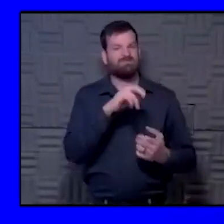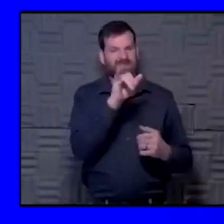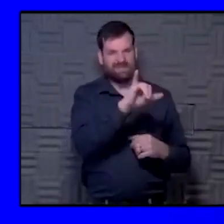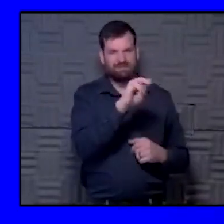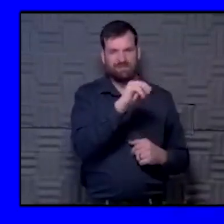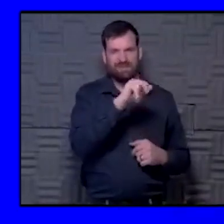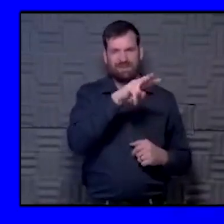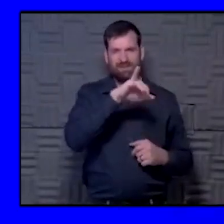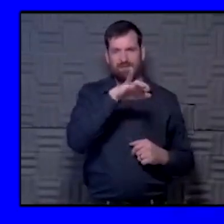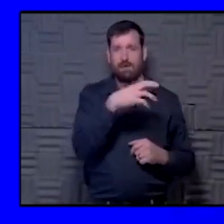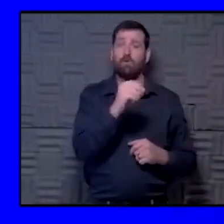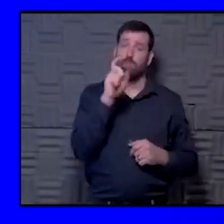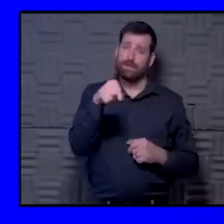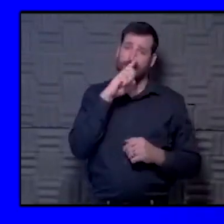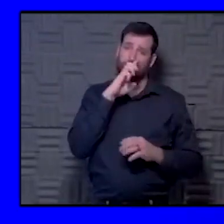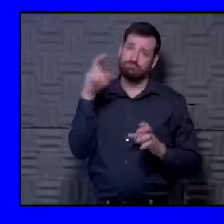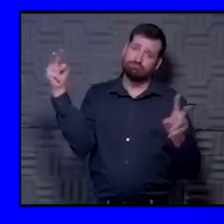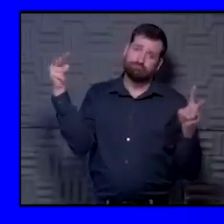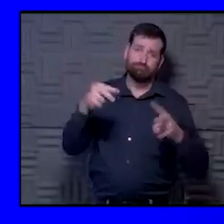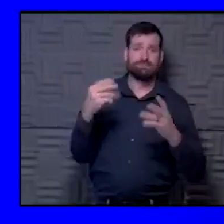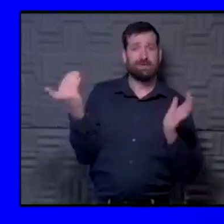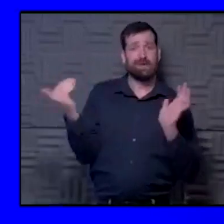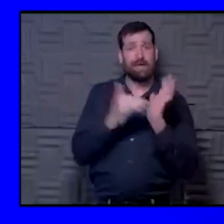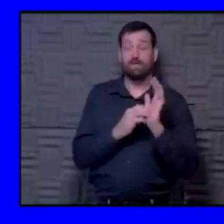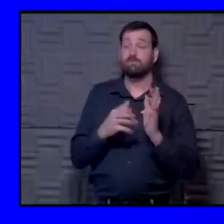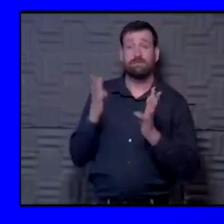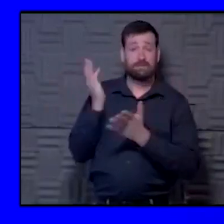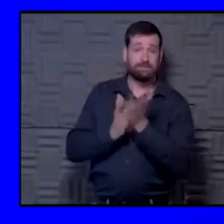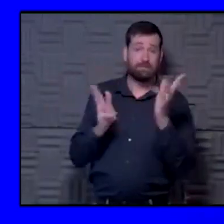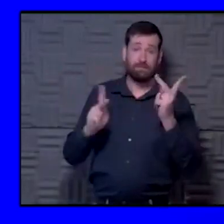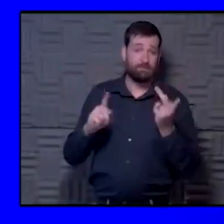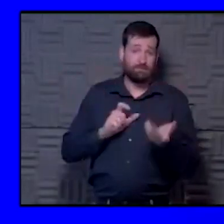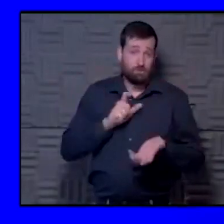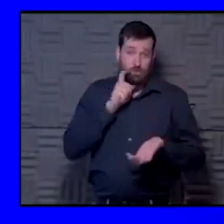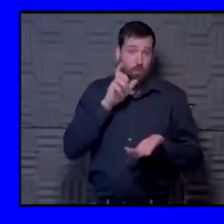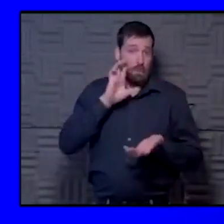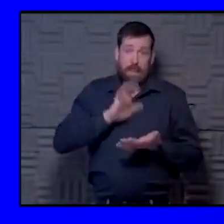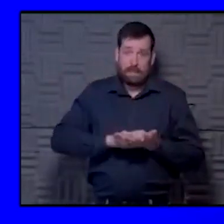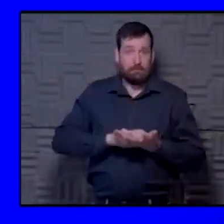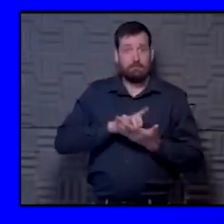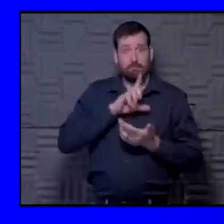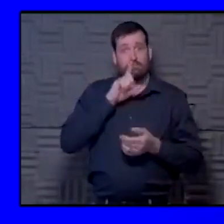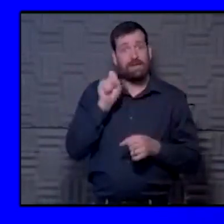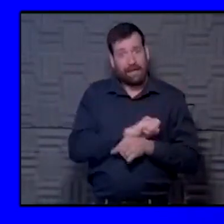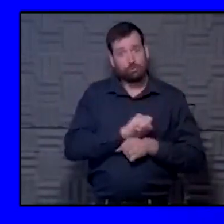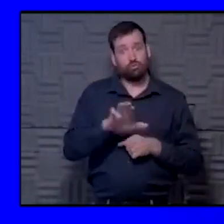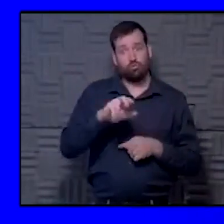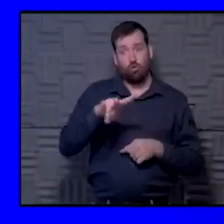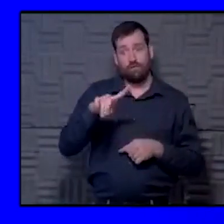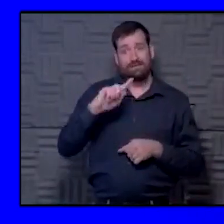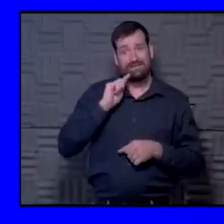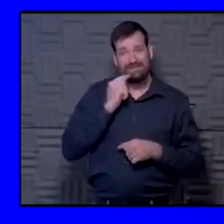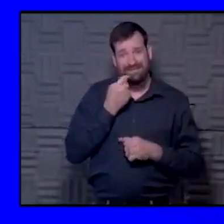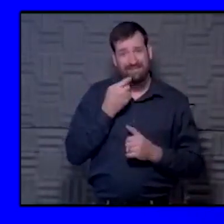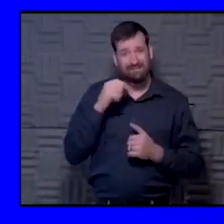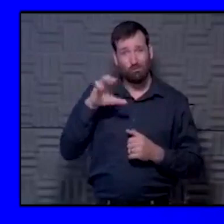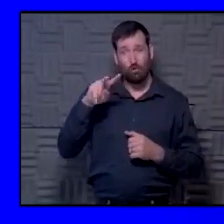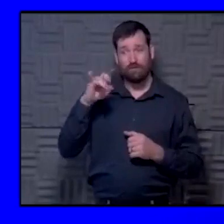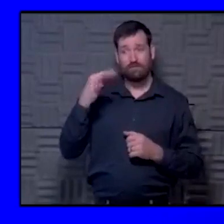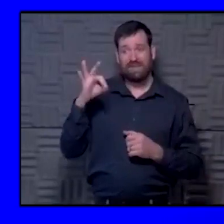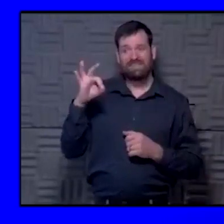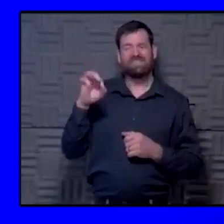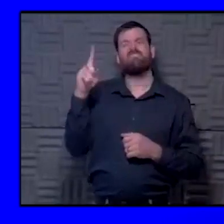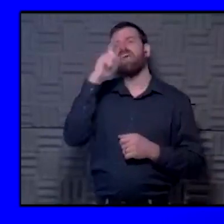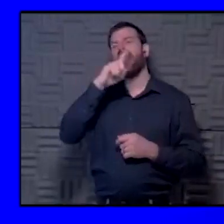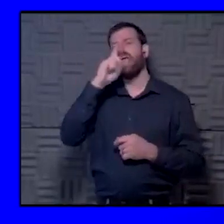to get that or get back to that. There are still people who don't even believe that there is still an actual pandemic going on. And that COVID-19 is real, and